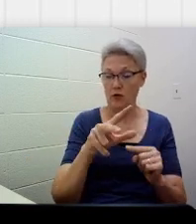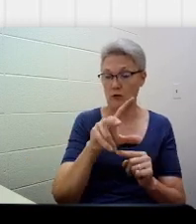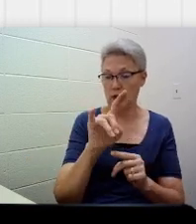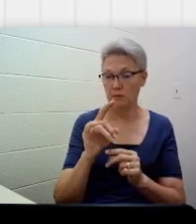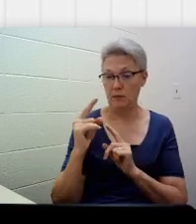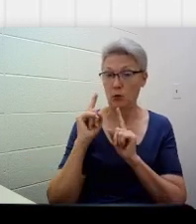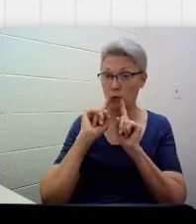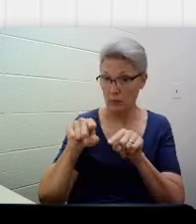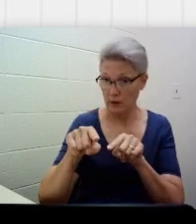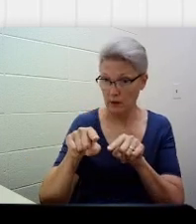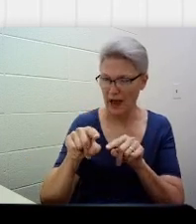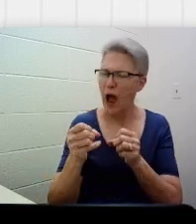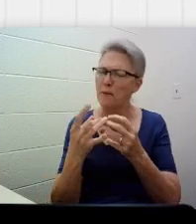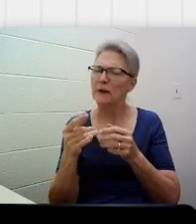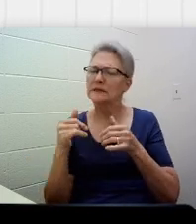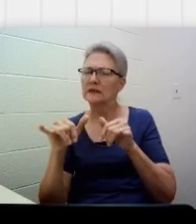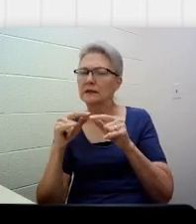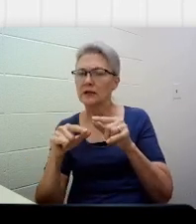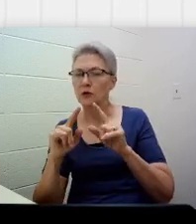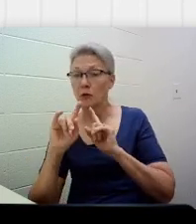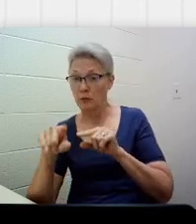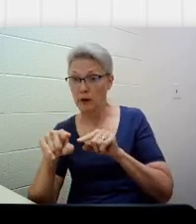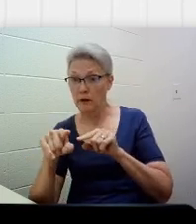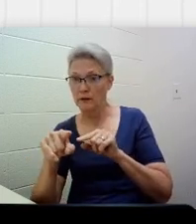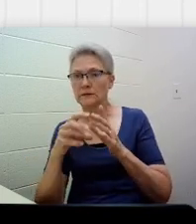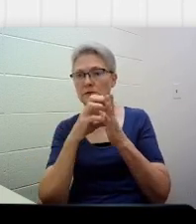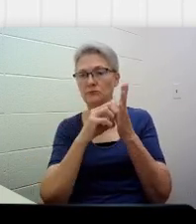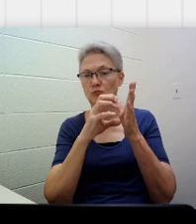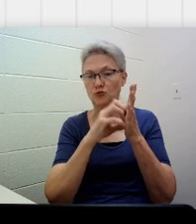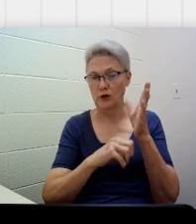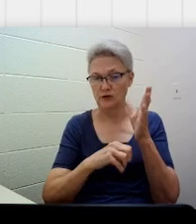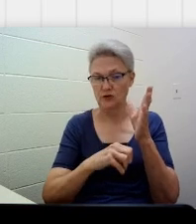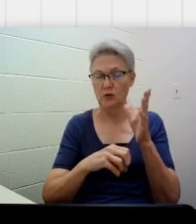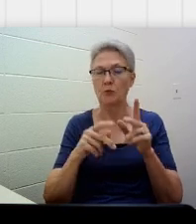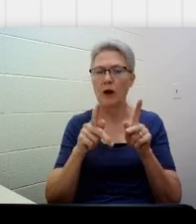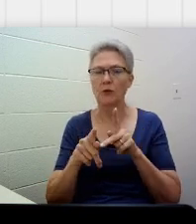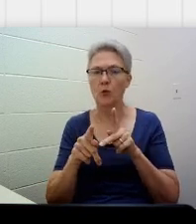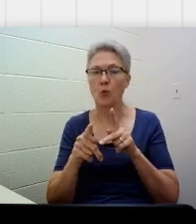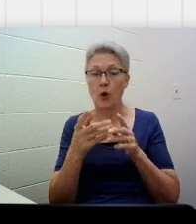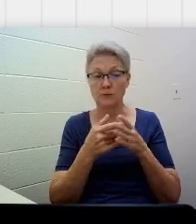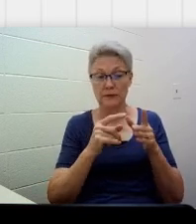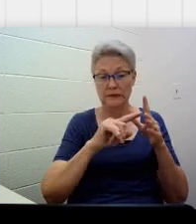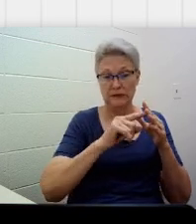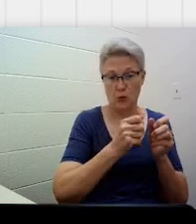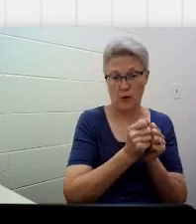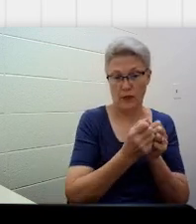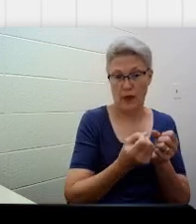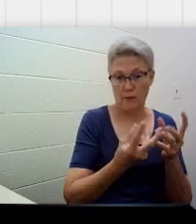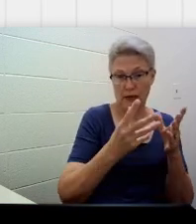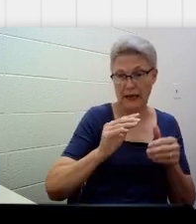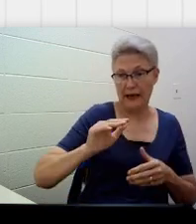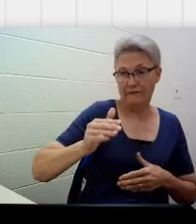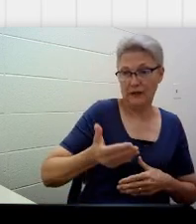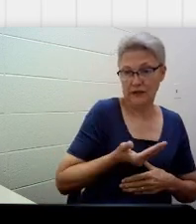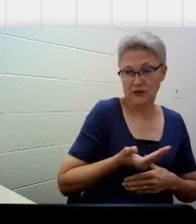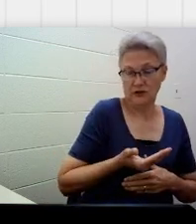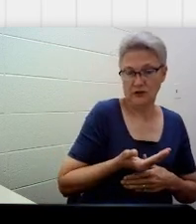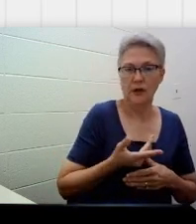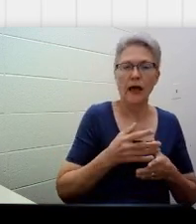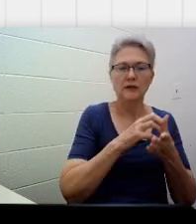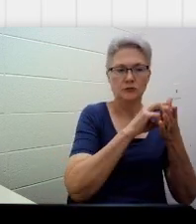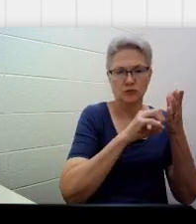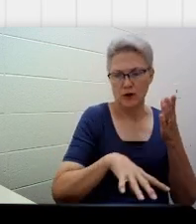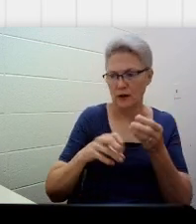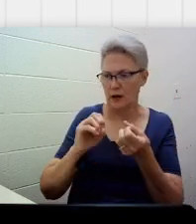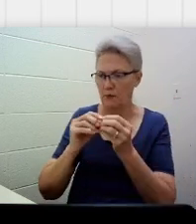reply? This is a subtraction problem because it wants me to start with the number of invitations and take away or subtract the